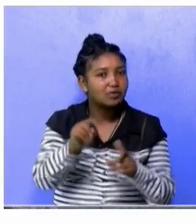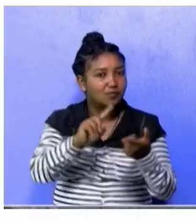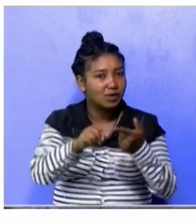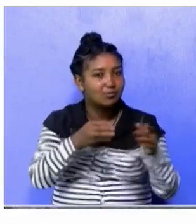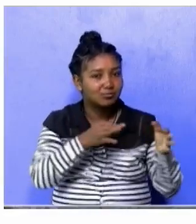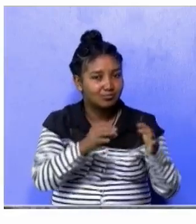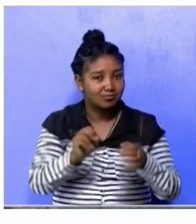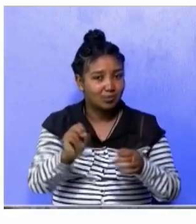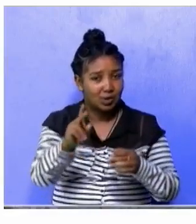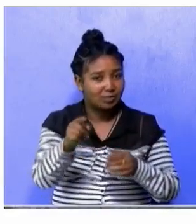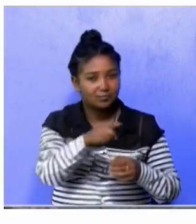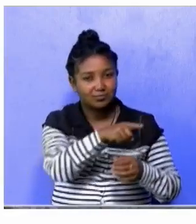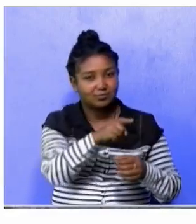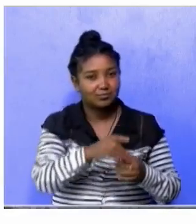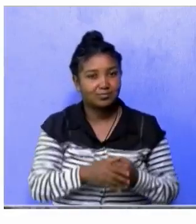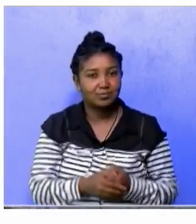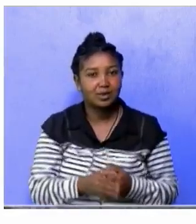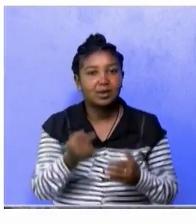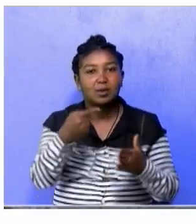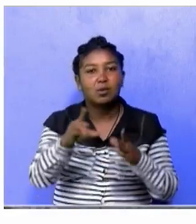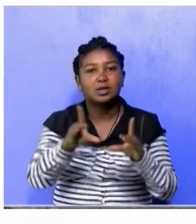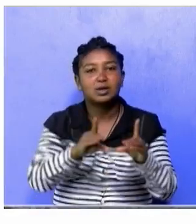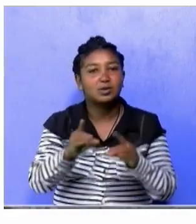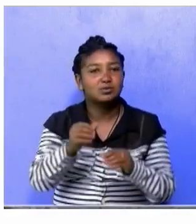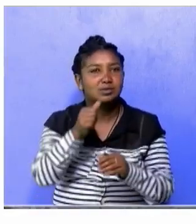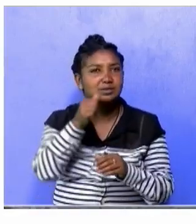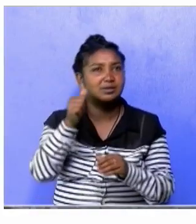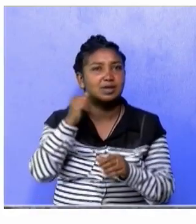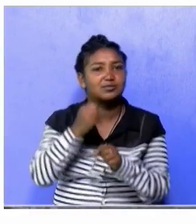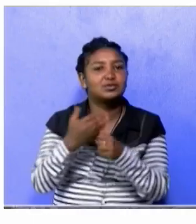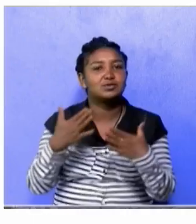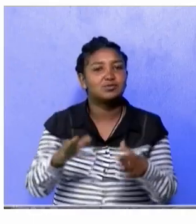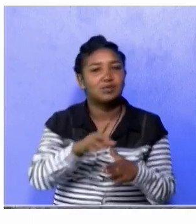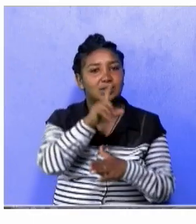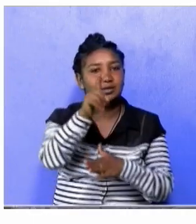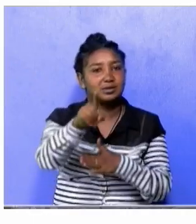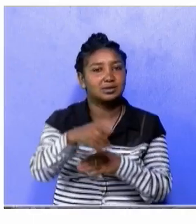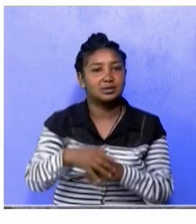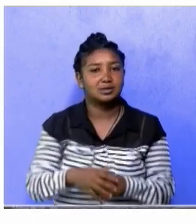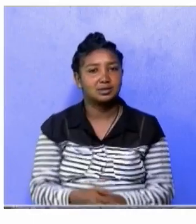friend, what did you do yesterday?